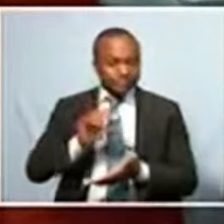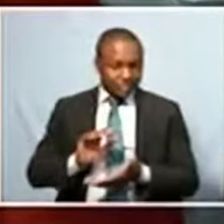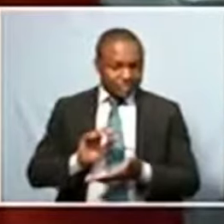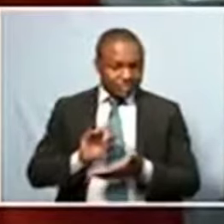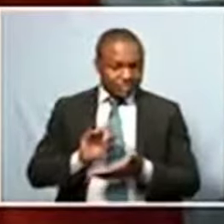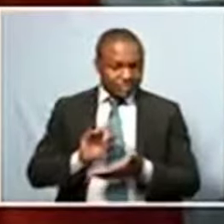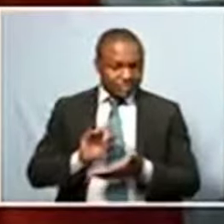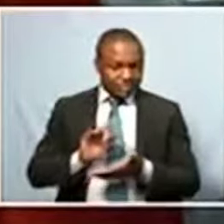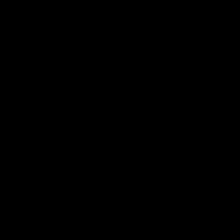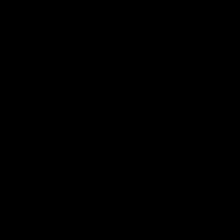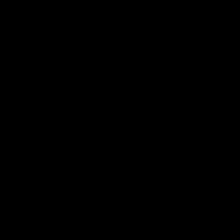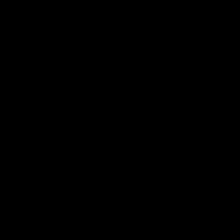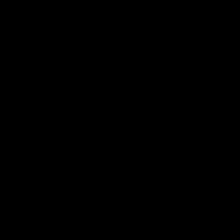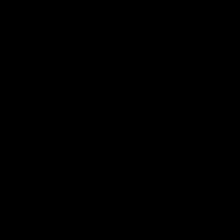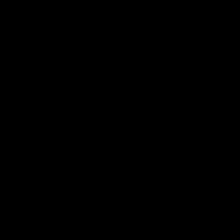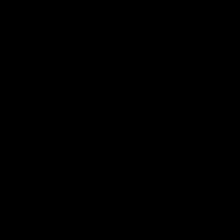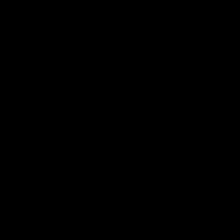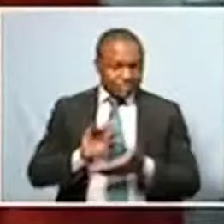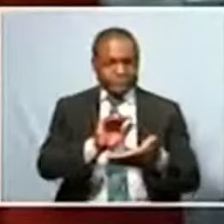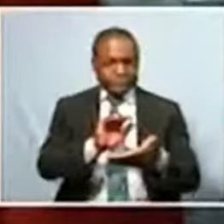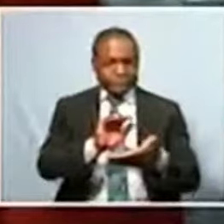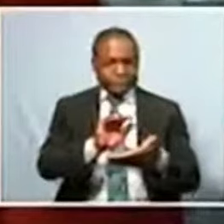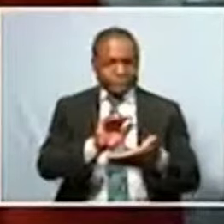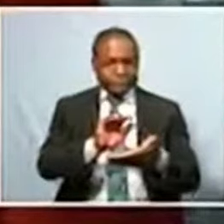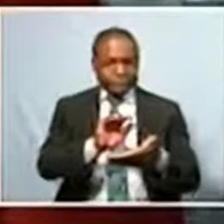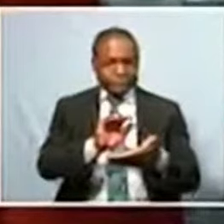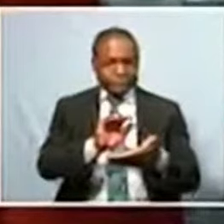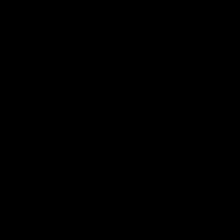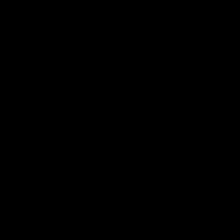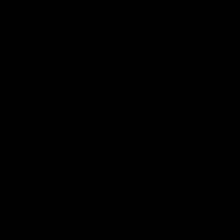for this is attributed to